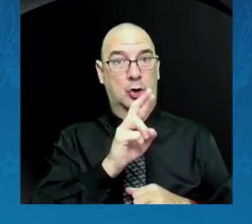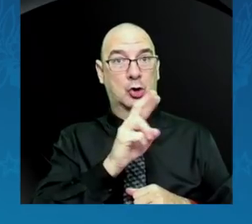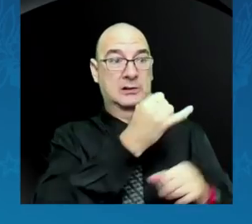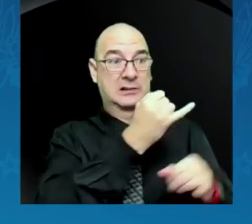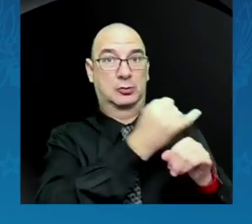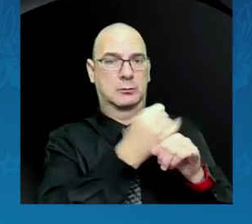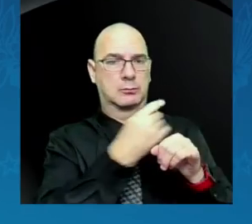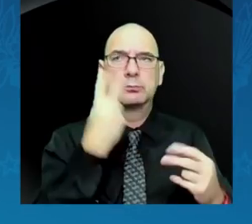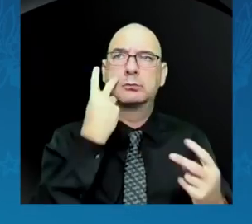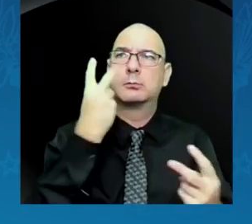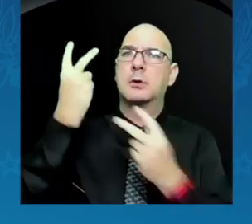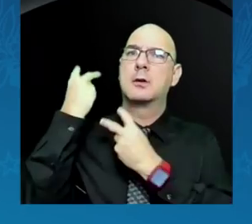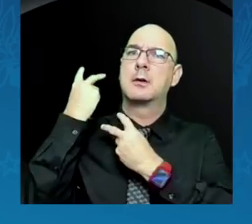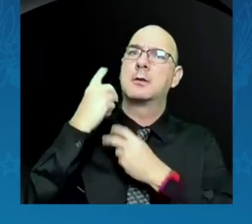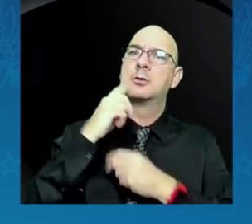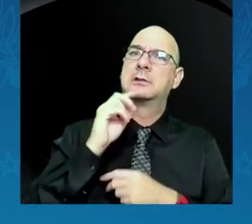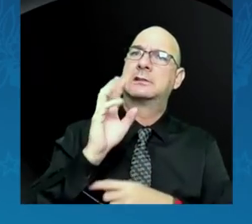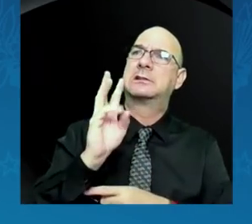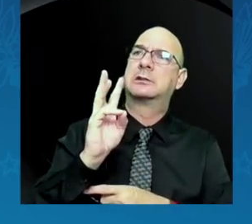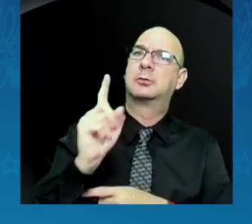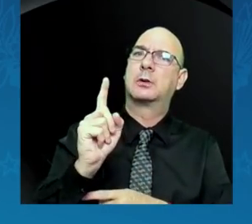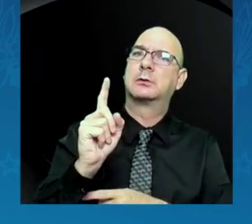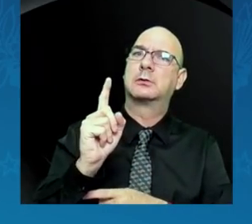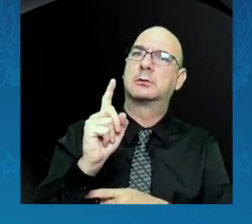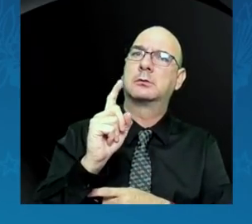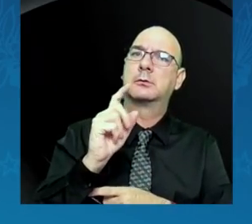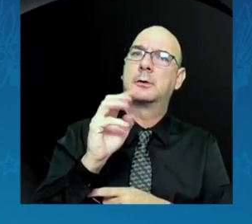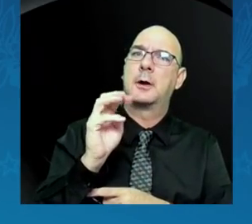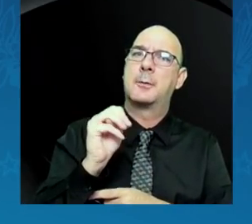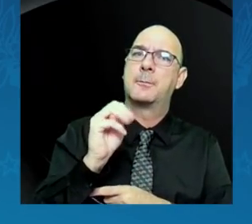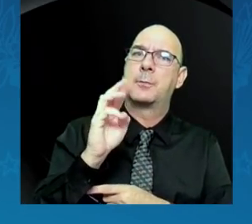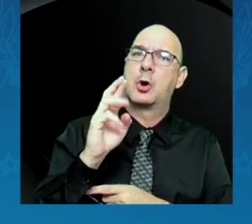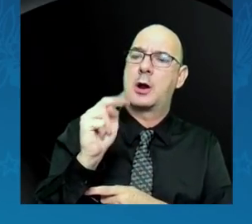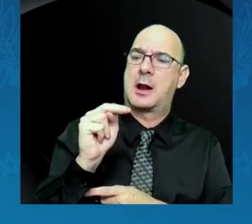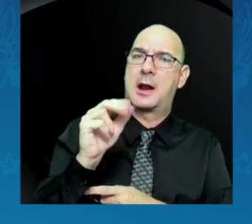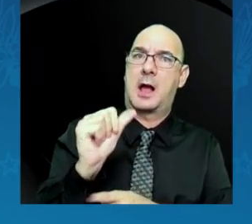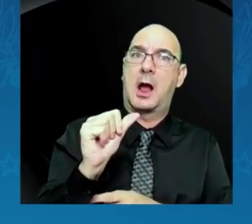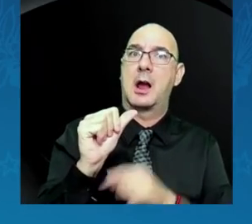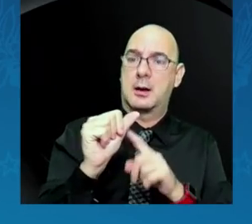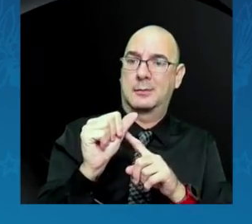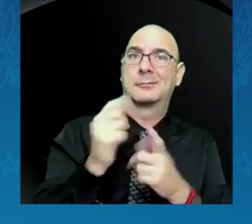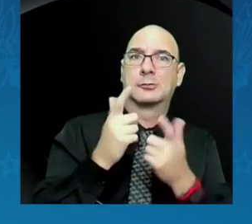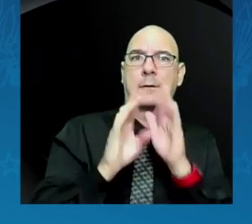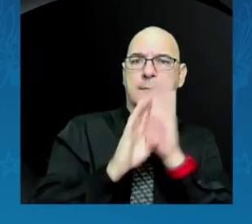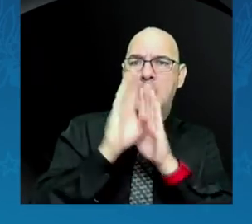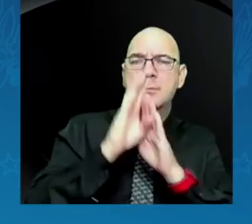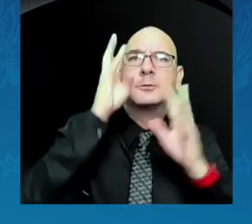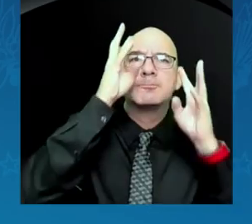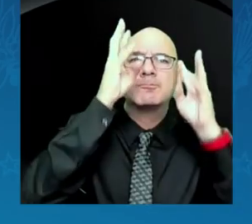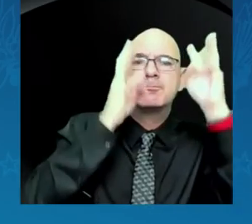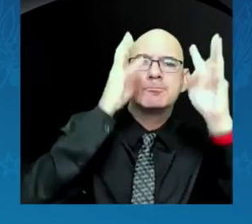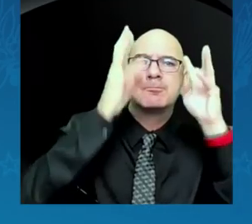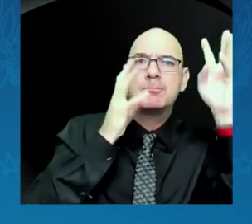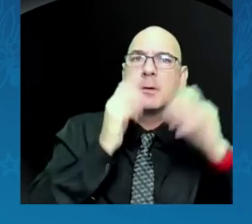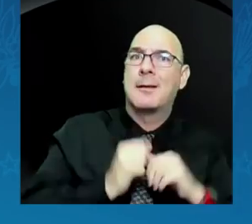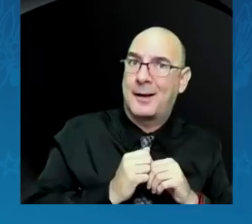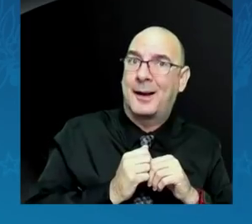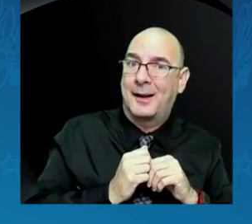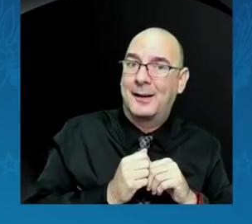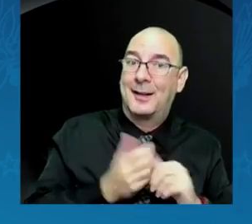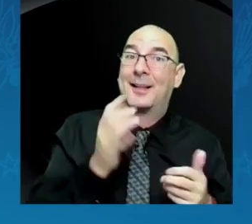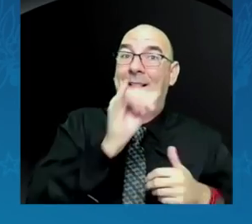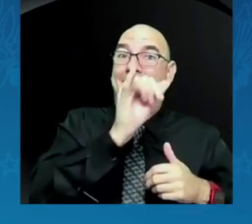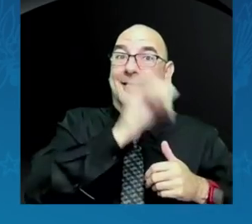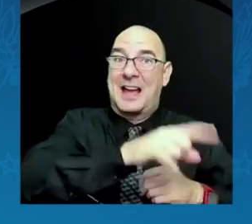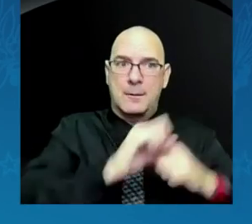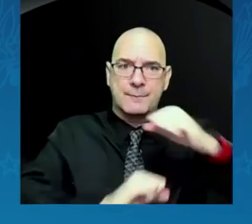that mRNA was developed, which of course was not only the basis for the work that we talked about in terms of the advances in